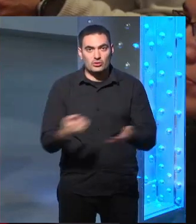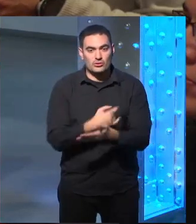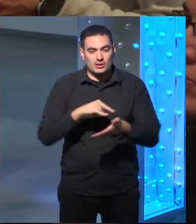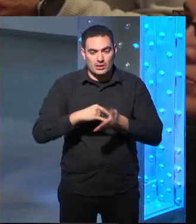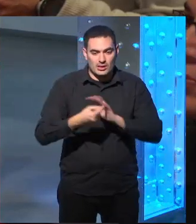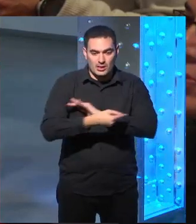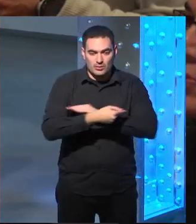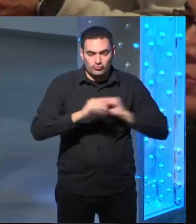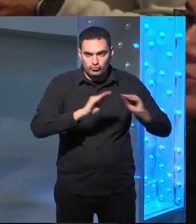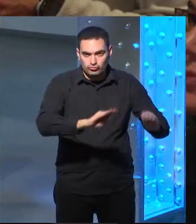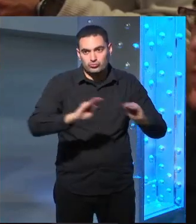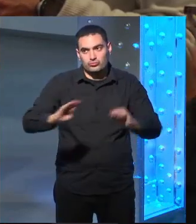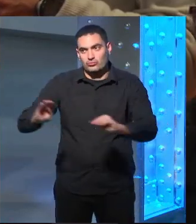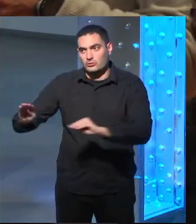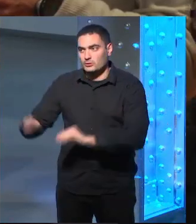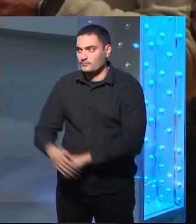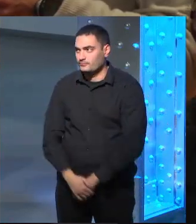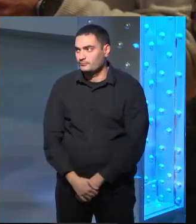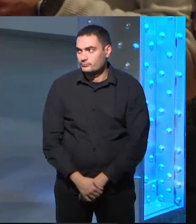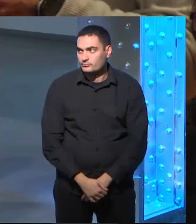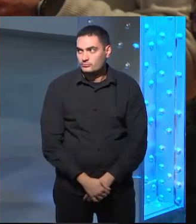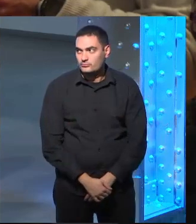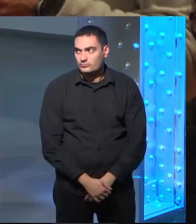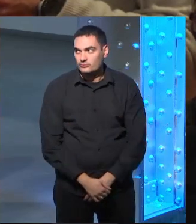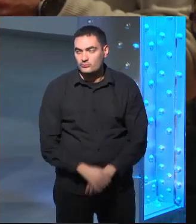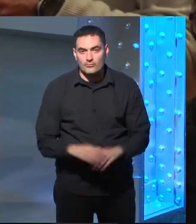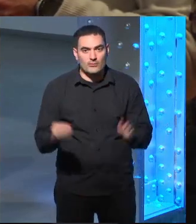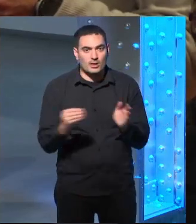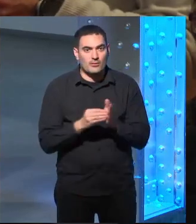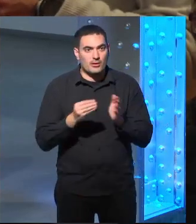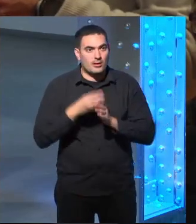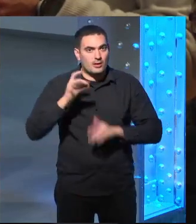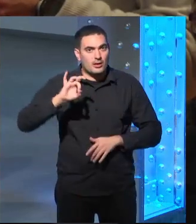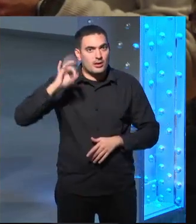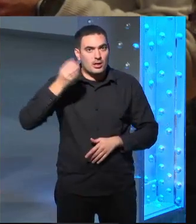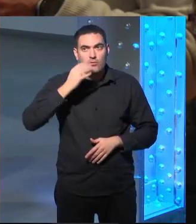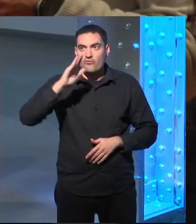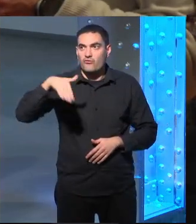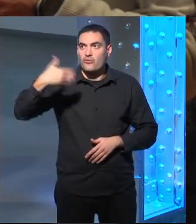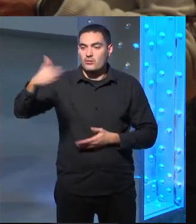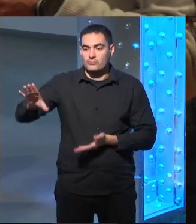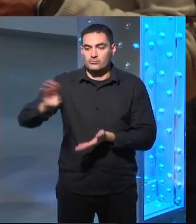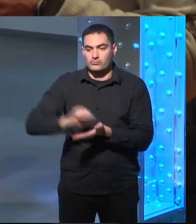my school is from an engineering field. I just wanted to say